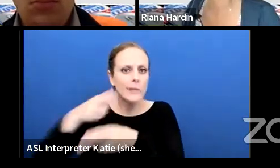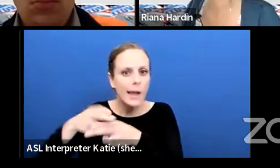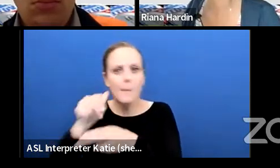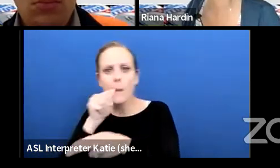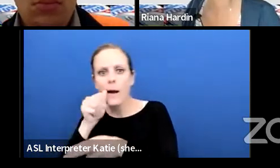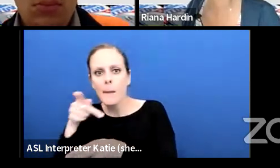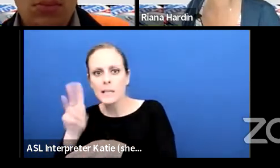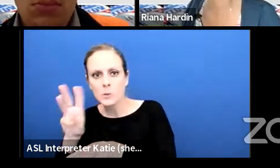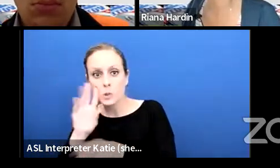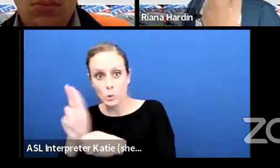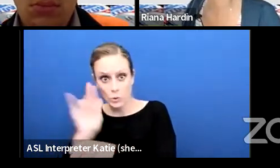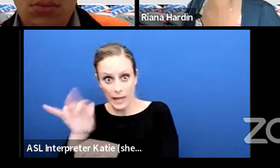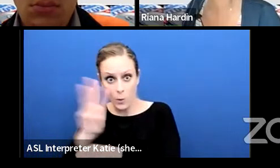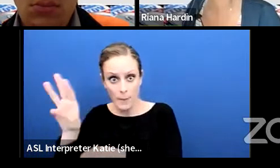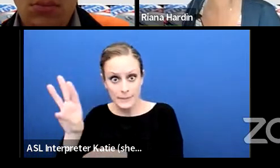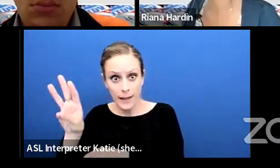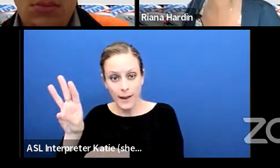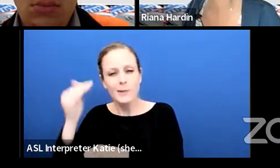are my questions. Thank